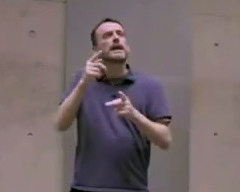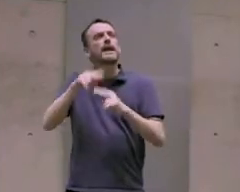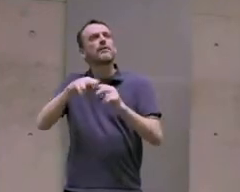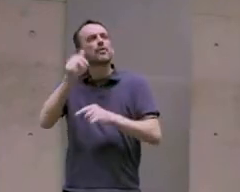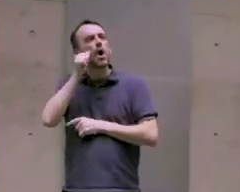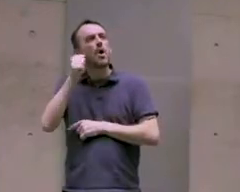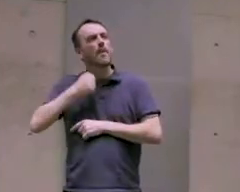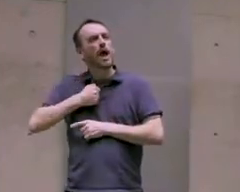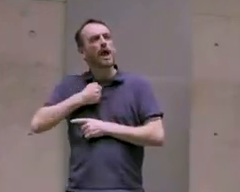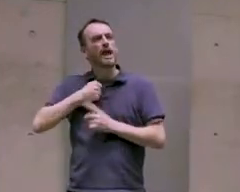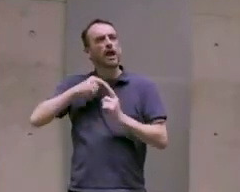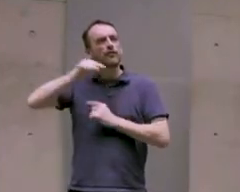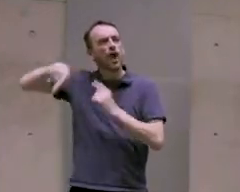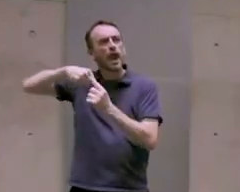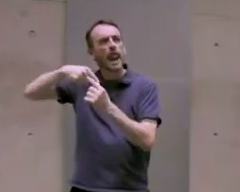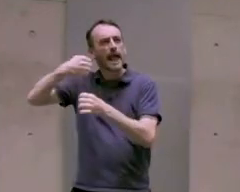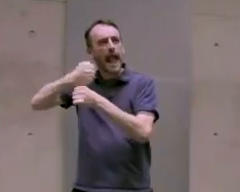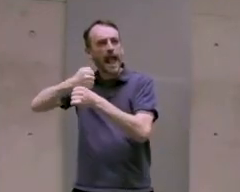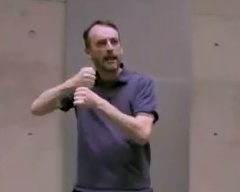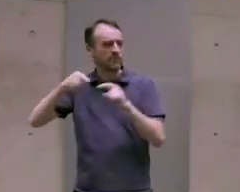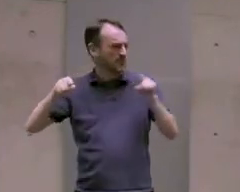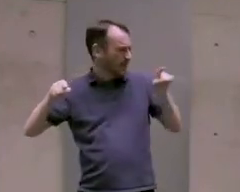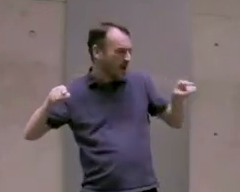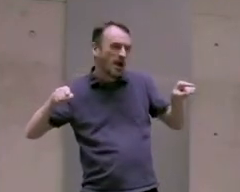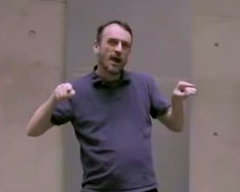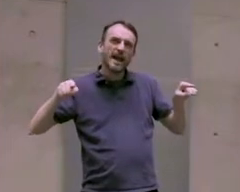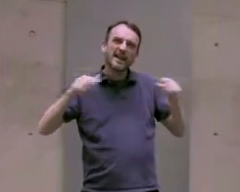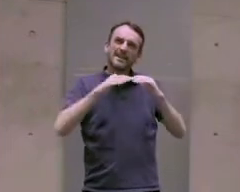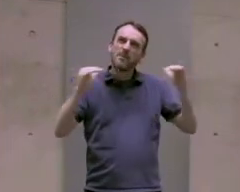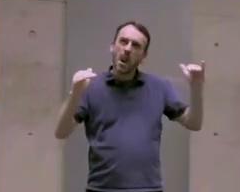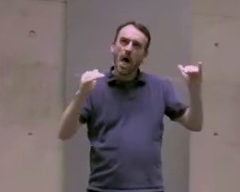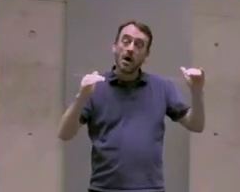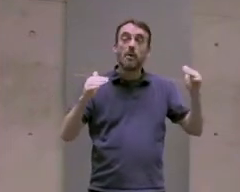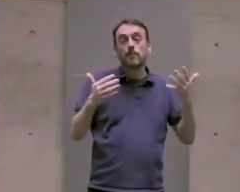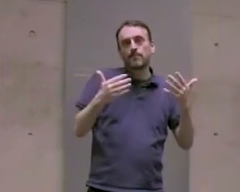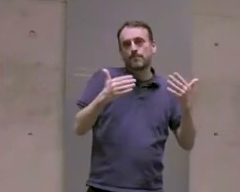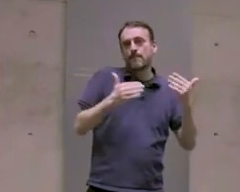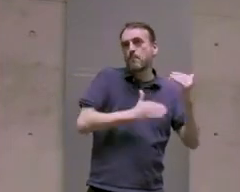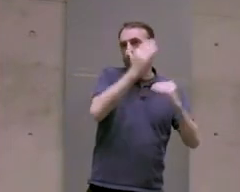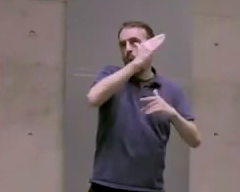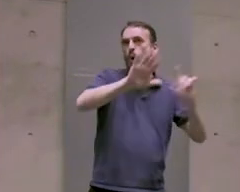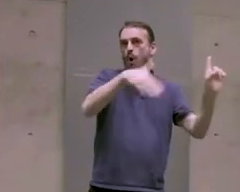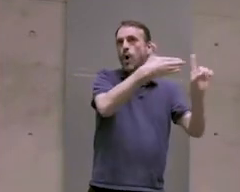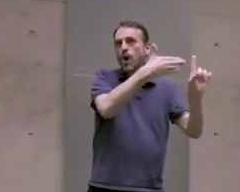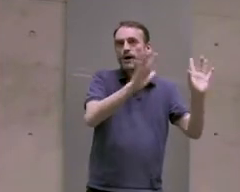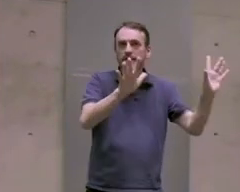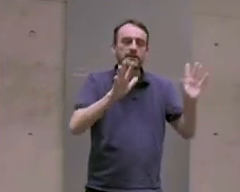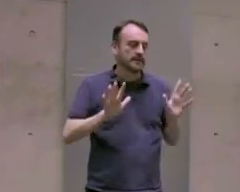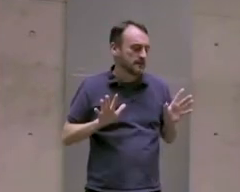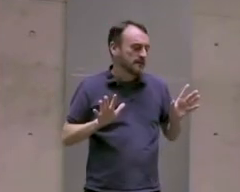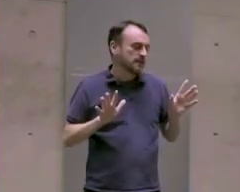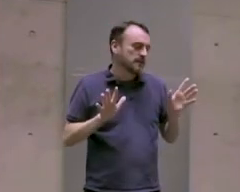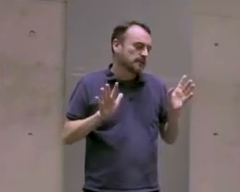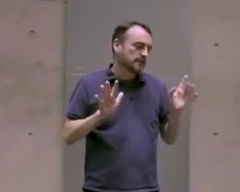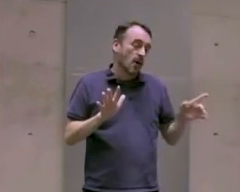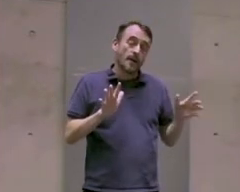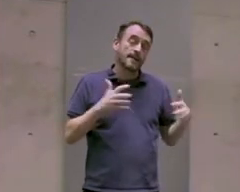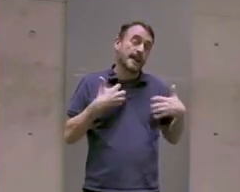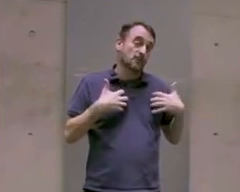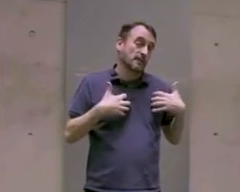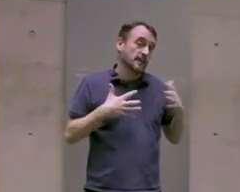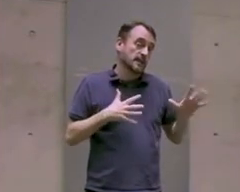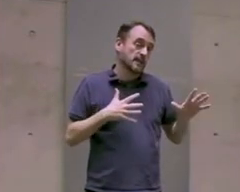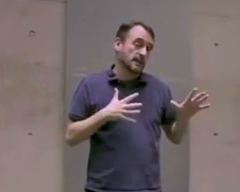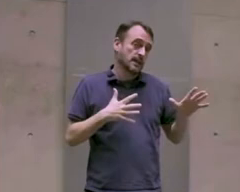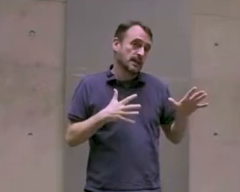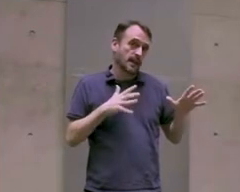Tron Circular to an extent. Like, it's definitely more ambitious than those games, but it's really interesting, and I think